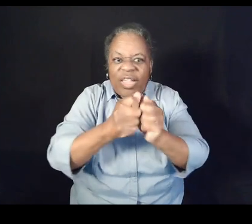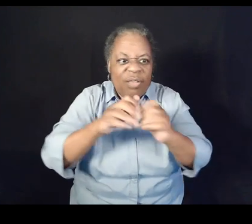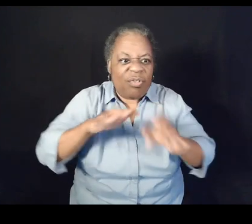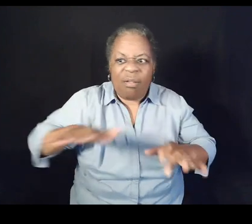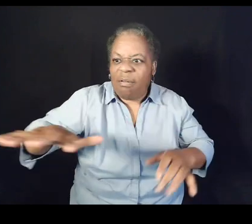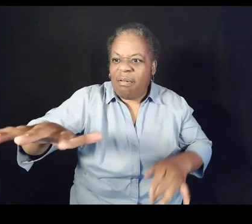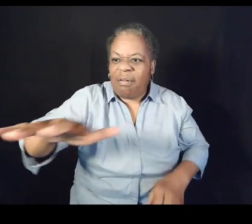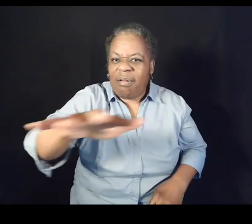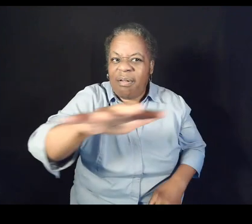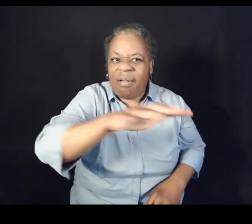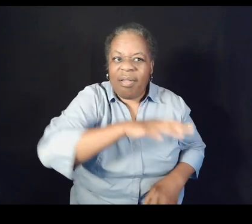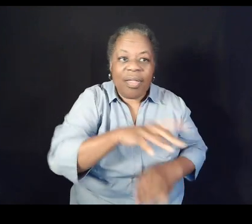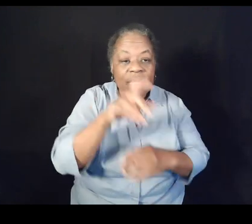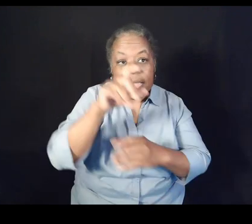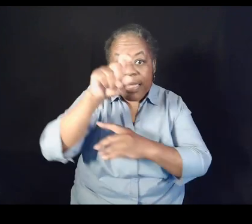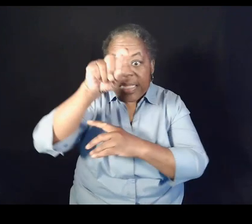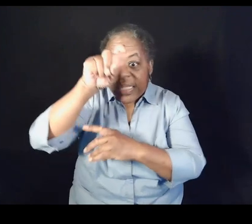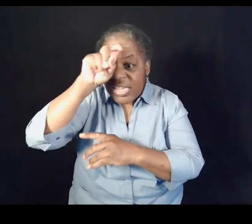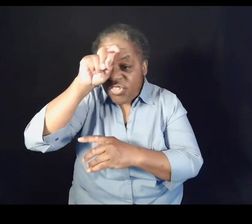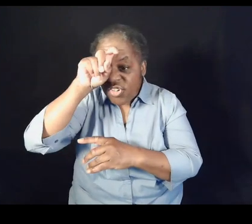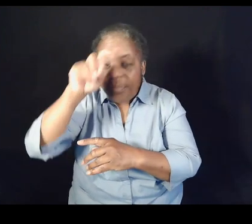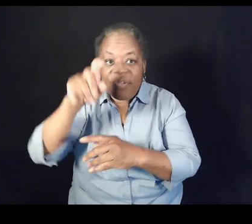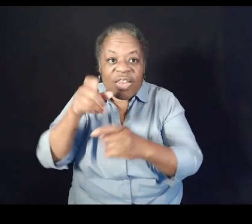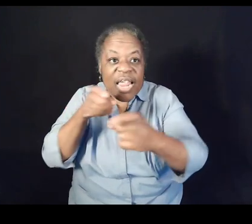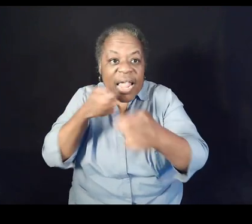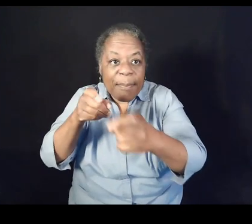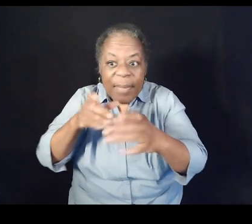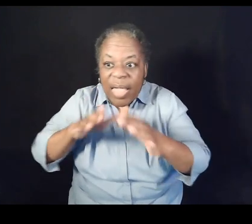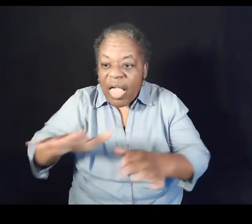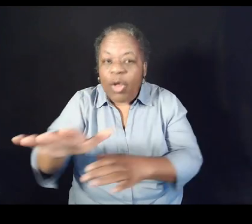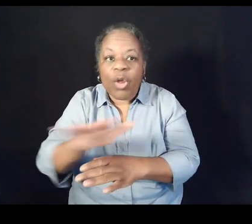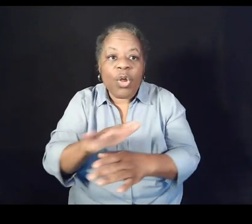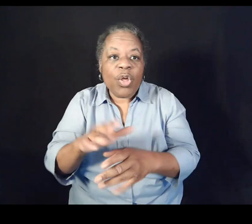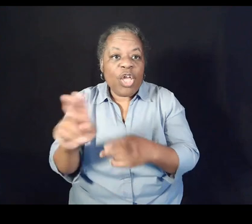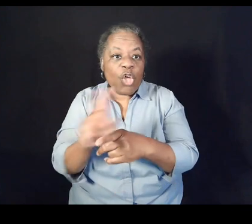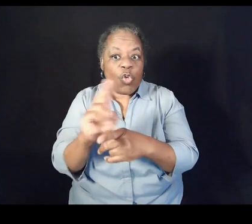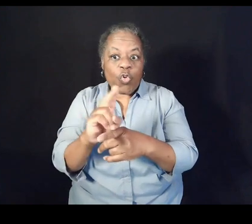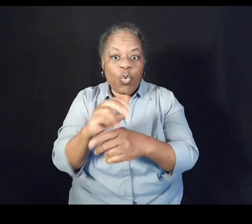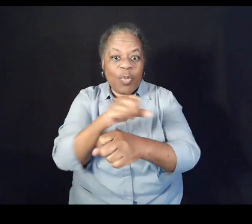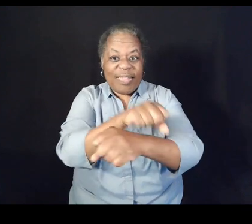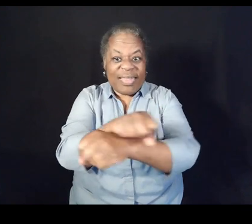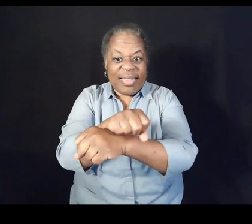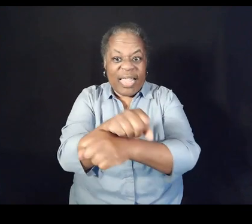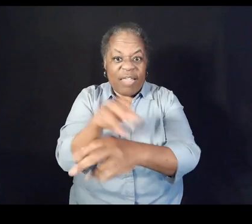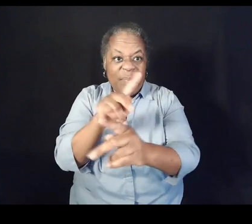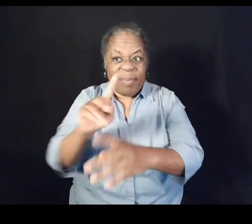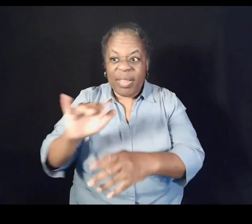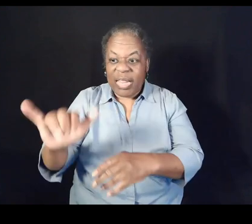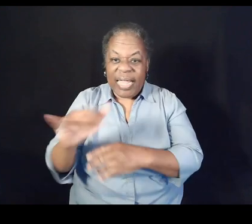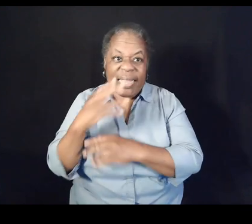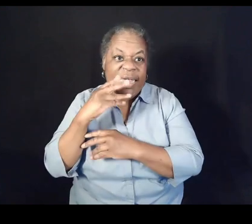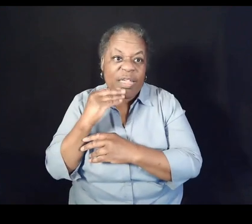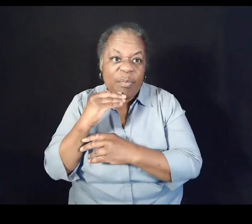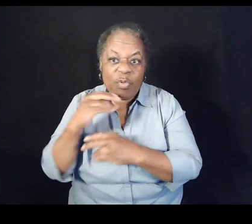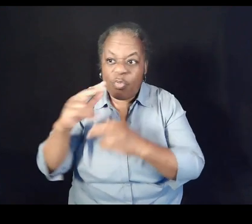The Egyptian Empire really used enslaved people groups like the Hebrews to build their monuments.